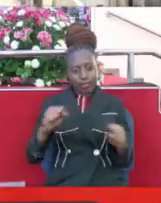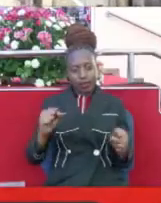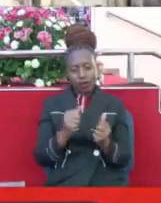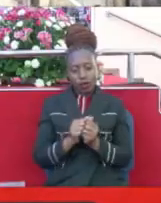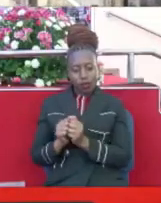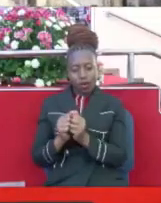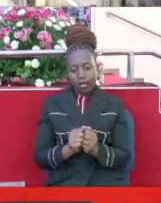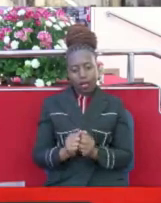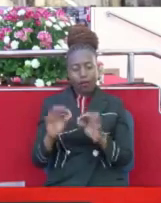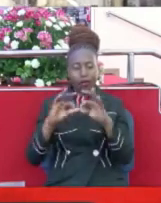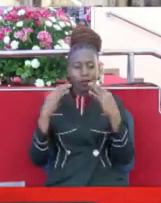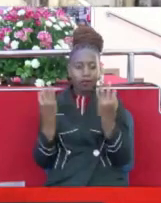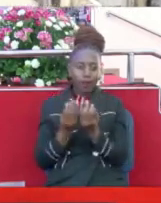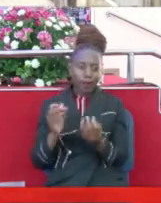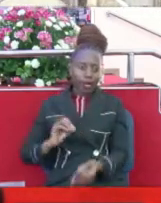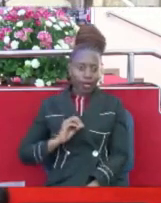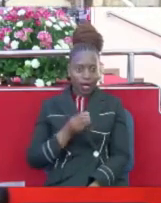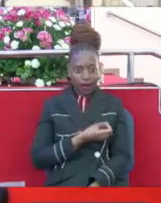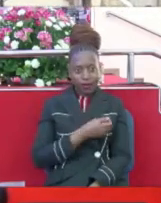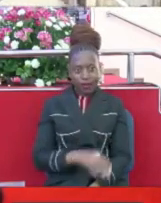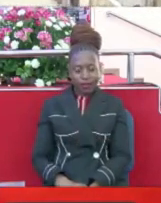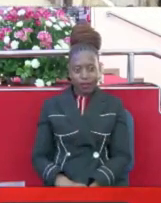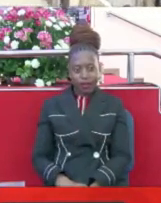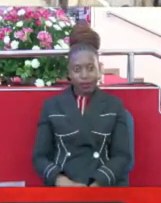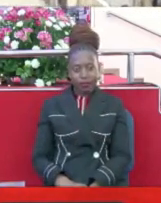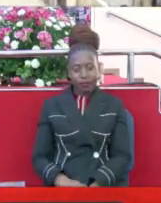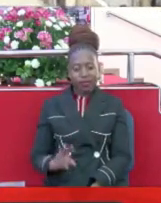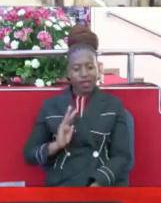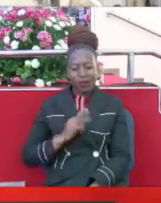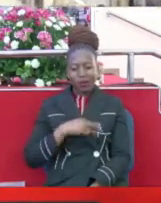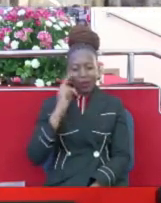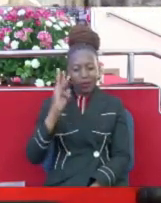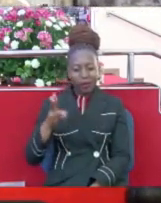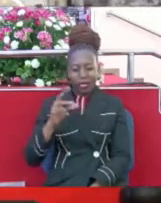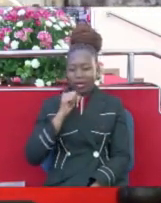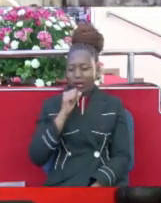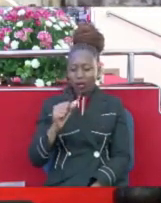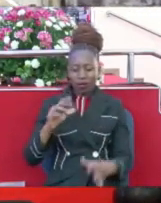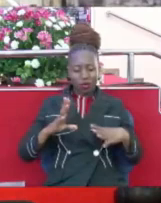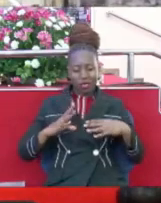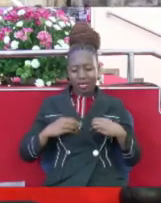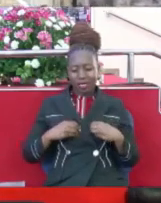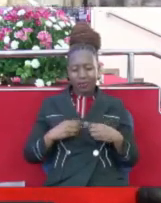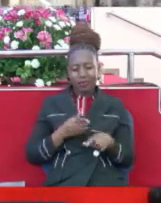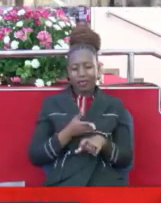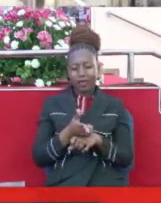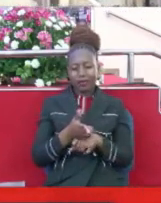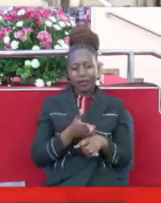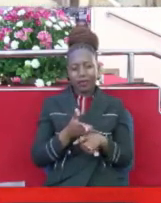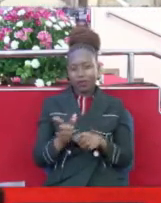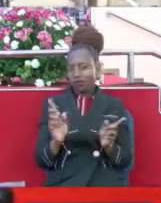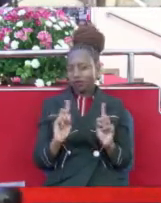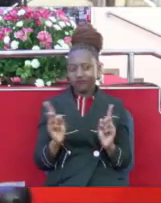Amen. We are not going to resign to the LGBTQ to pick our children. Kwamba tutaachilia tu na mashoka